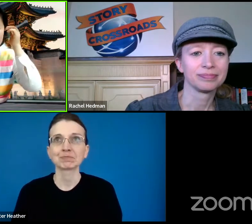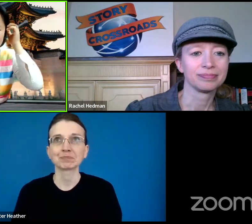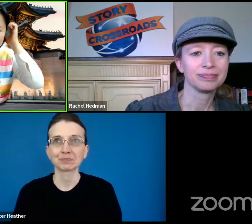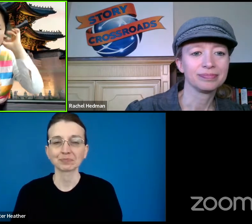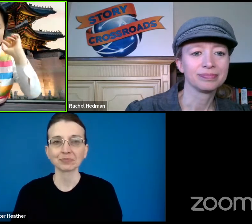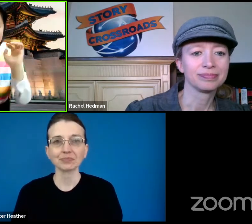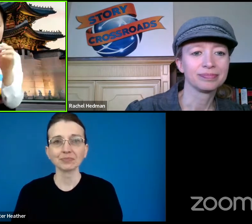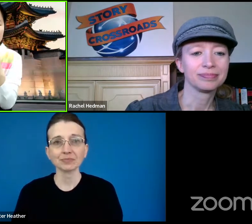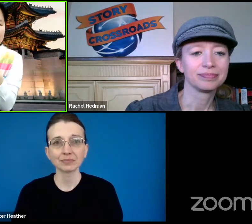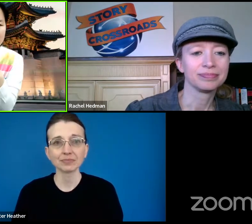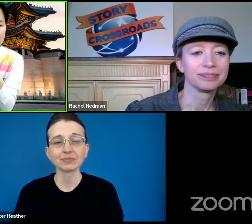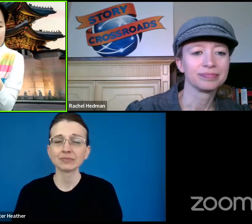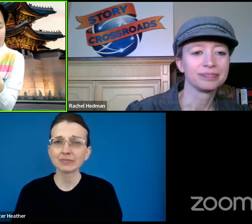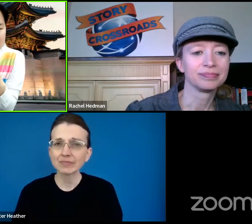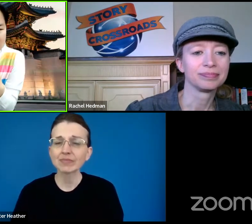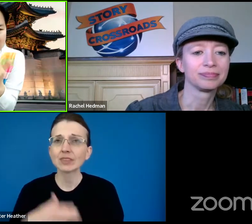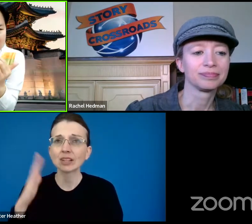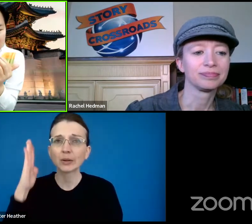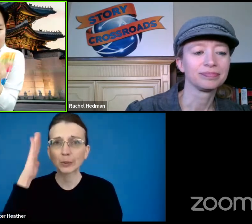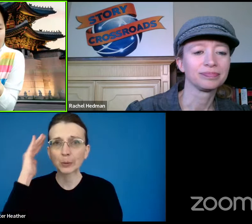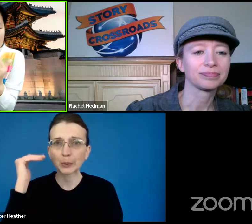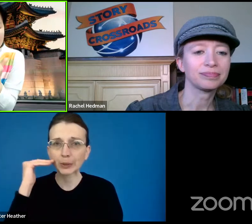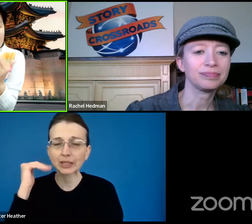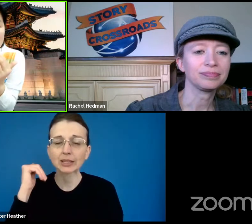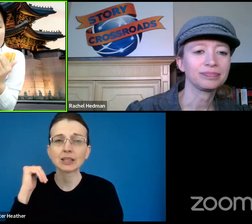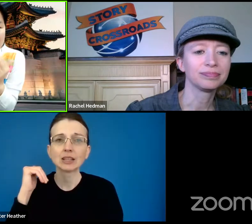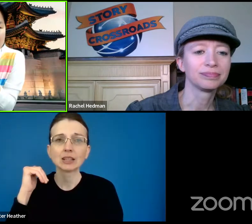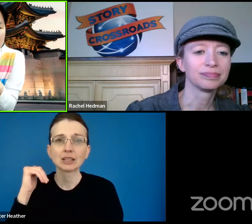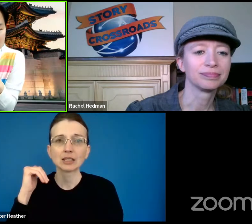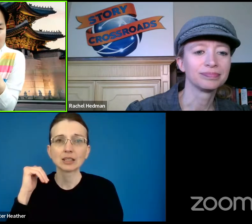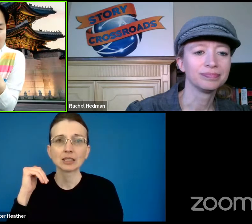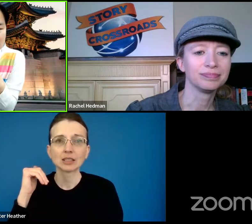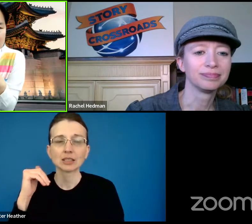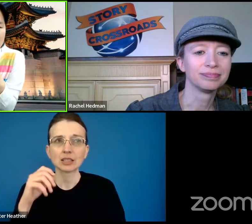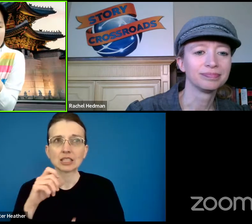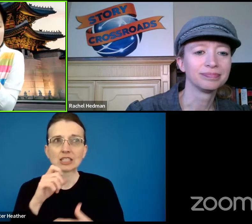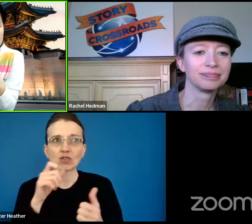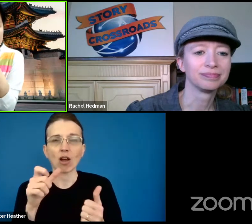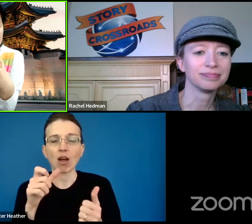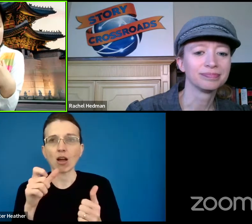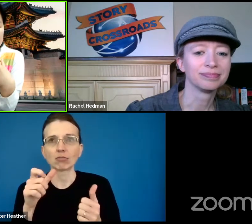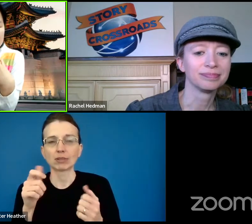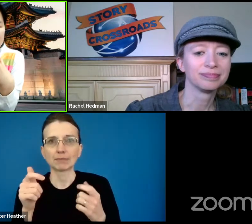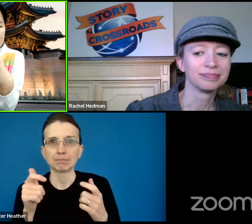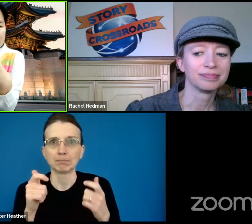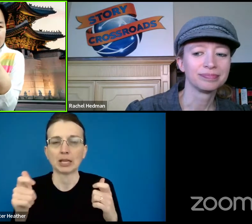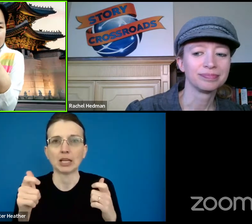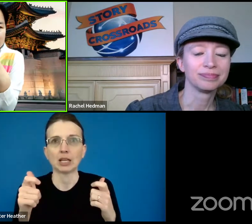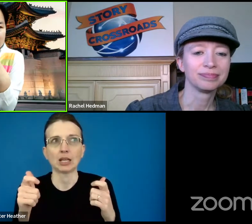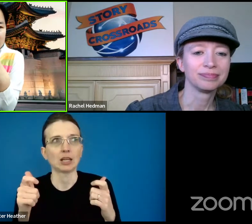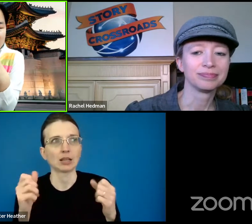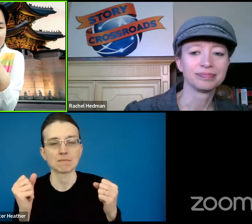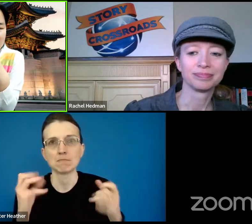Yeah, Korean is not a major language in the world, but